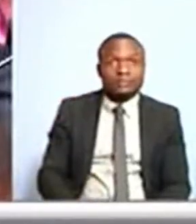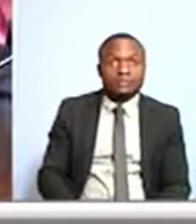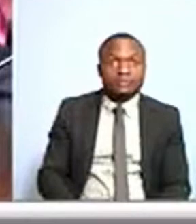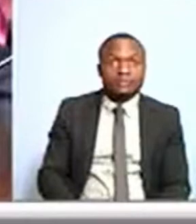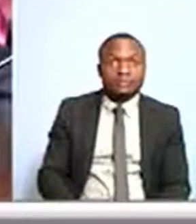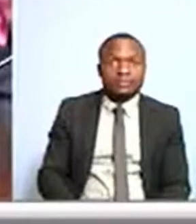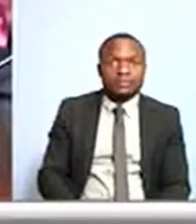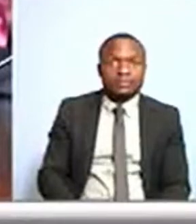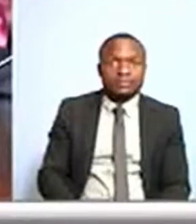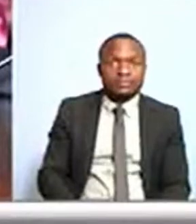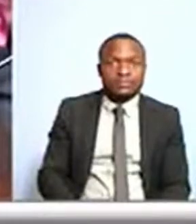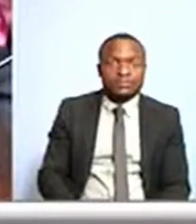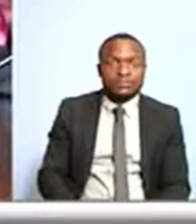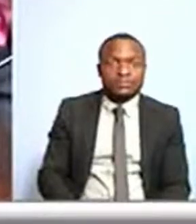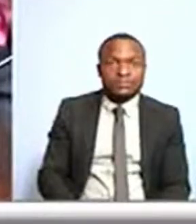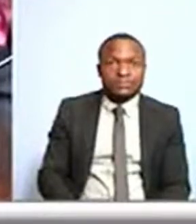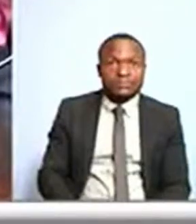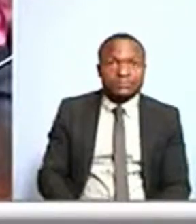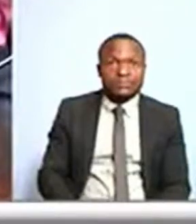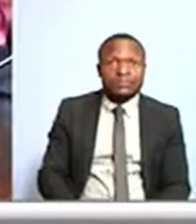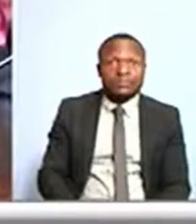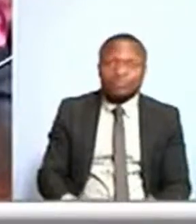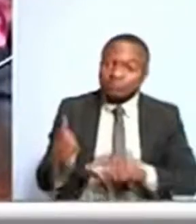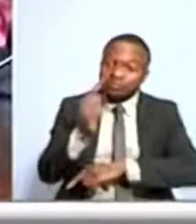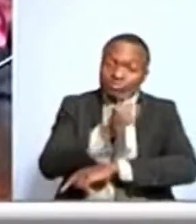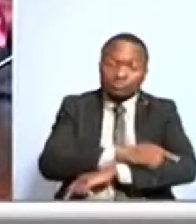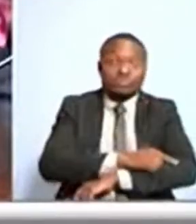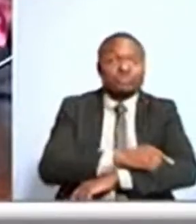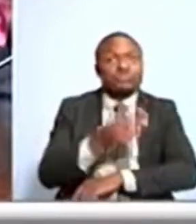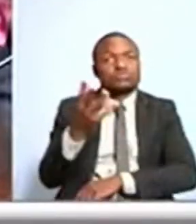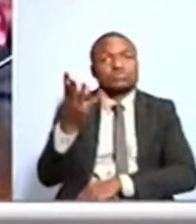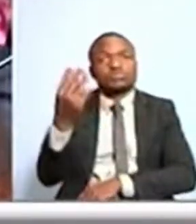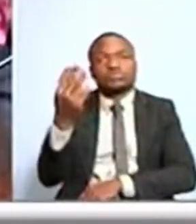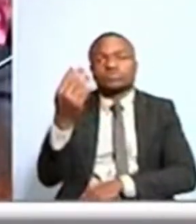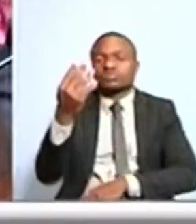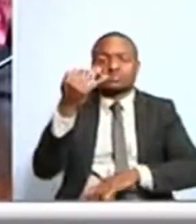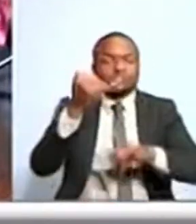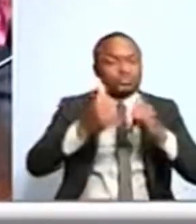sheds. To date, only 14 have been completed.